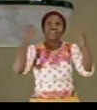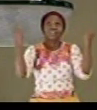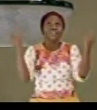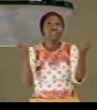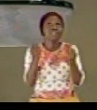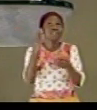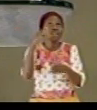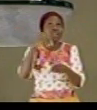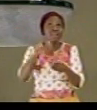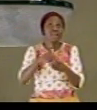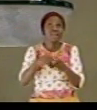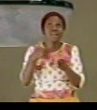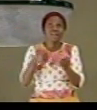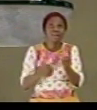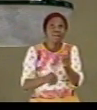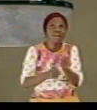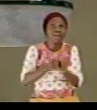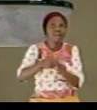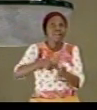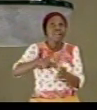in the